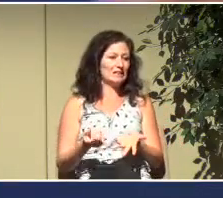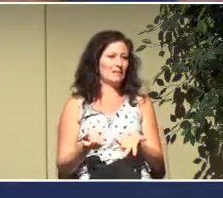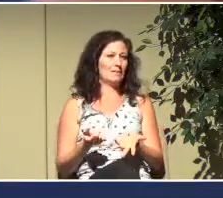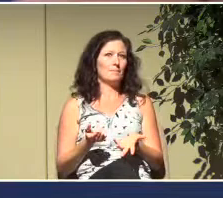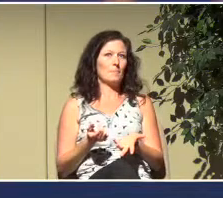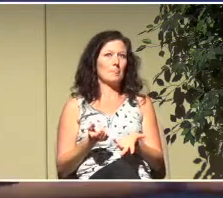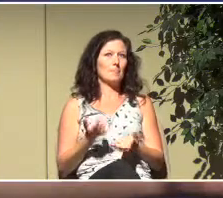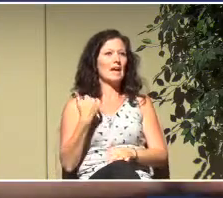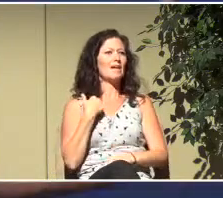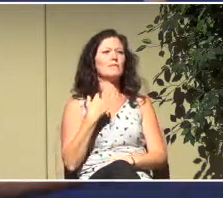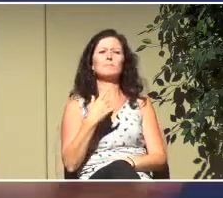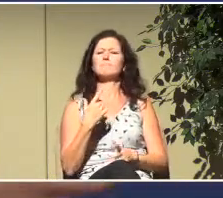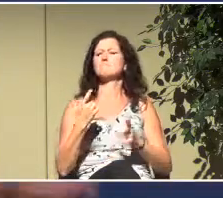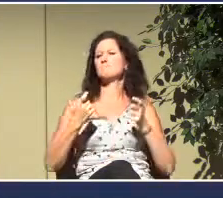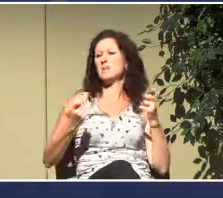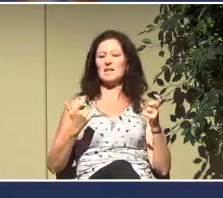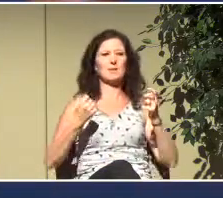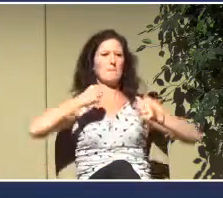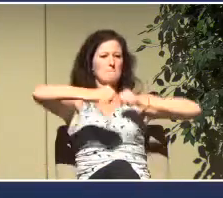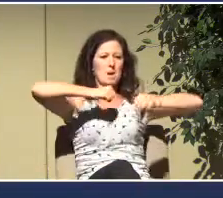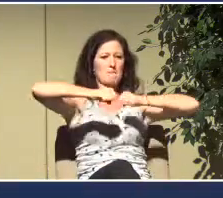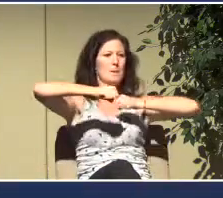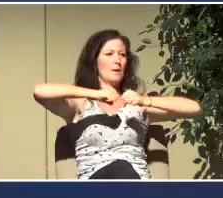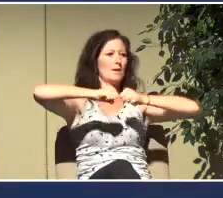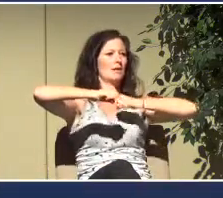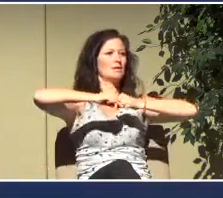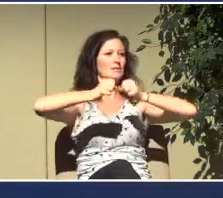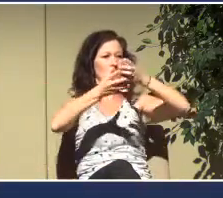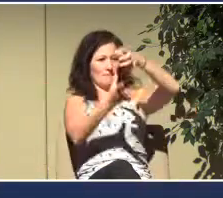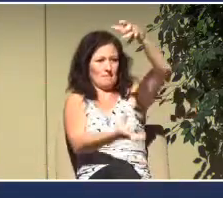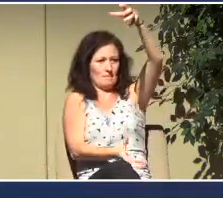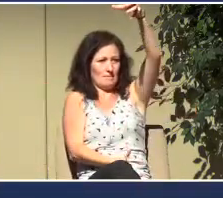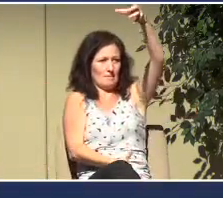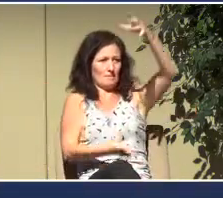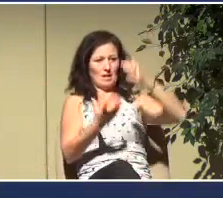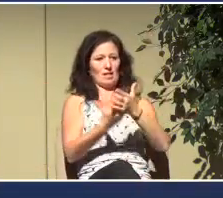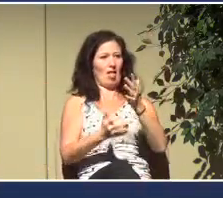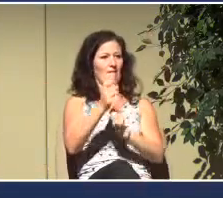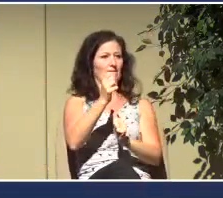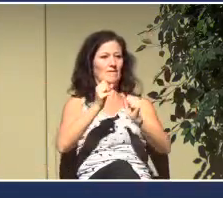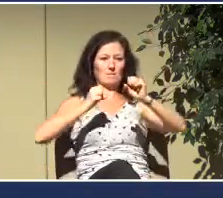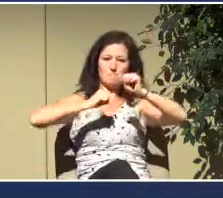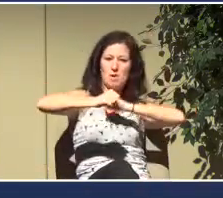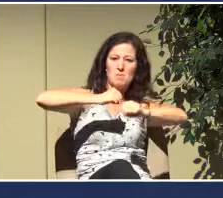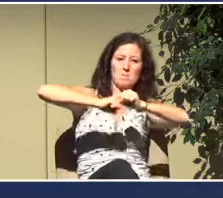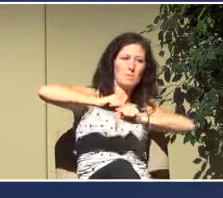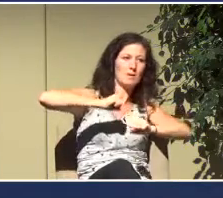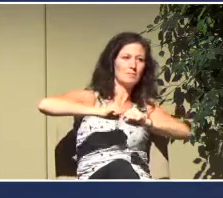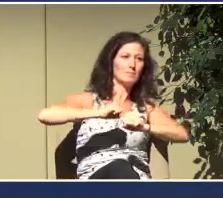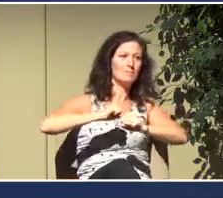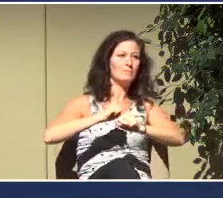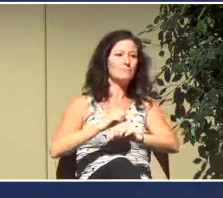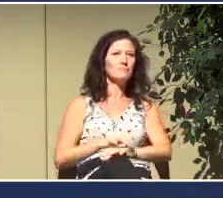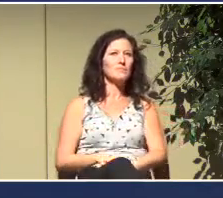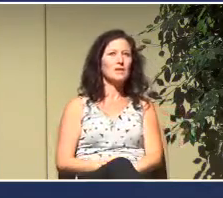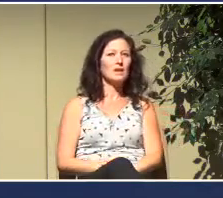75-pound big punching bag in the basement, you know, like the big heavy ones that you kind of need gloves on or else you hurt your knuckles. I didn't have gloves.